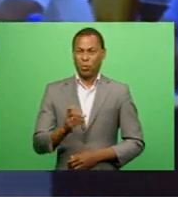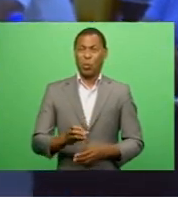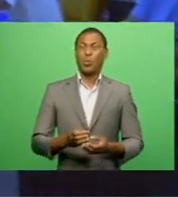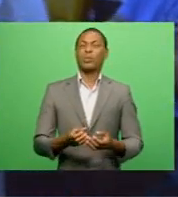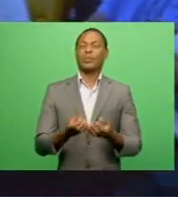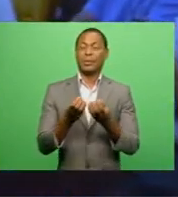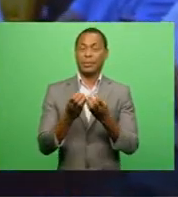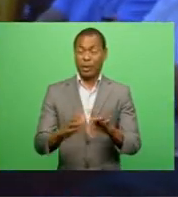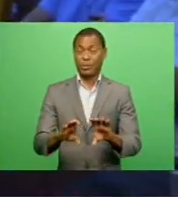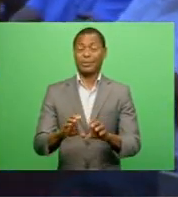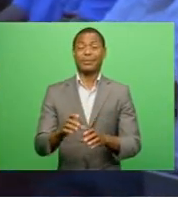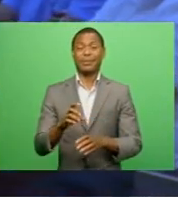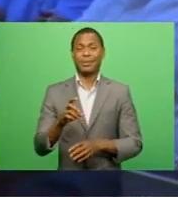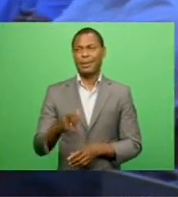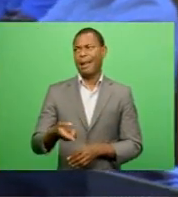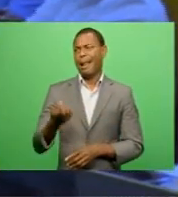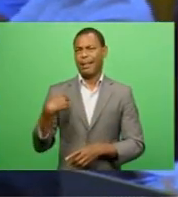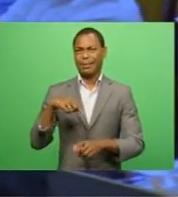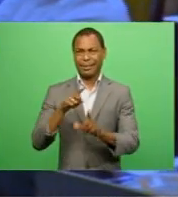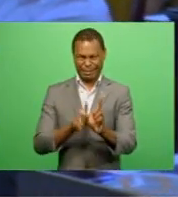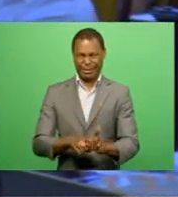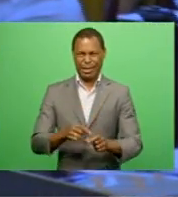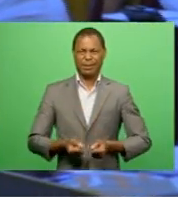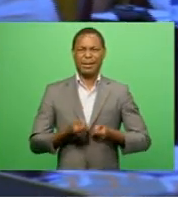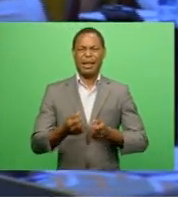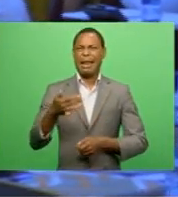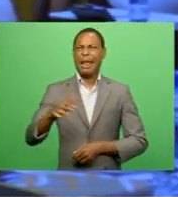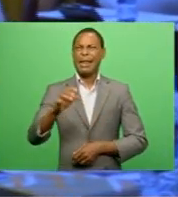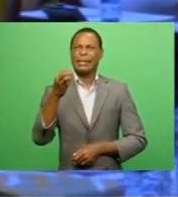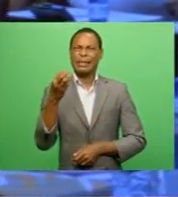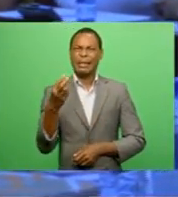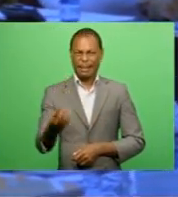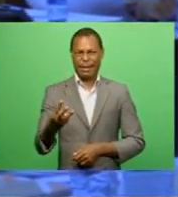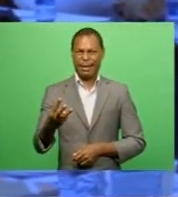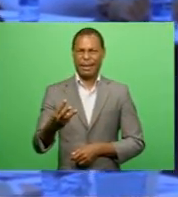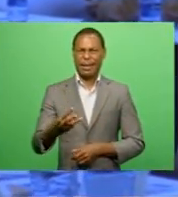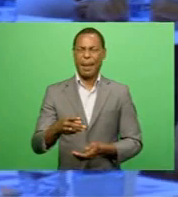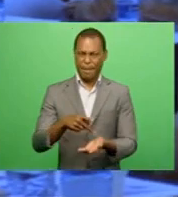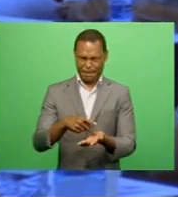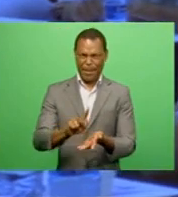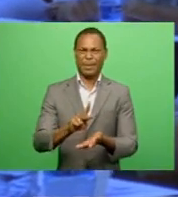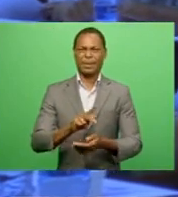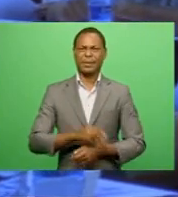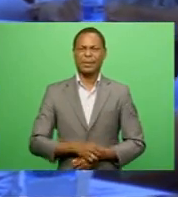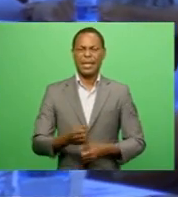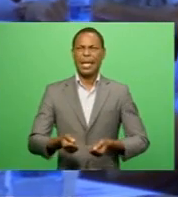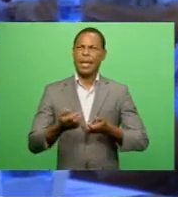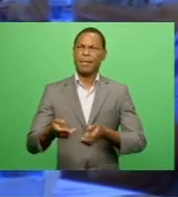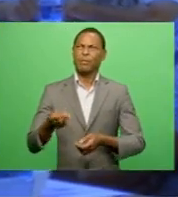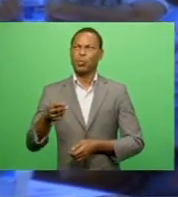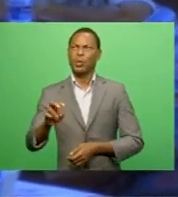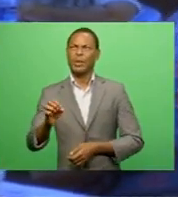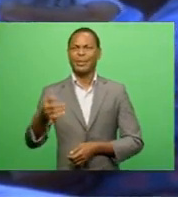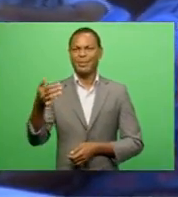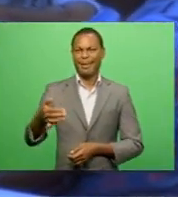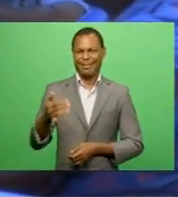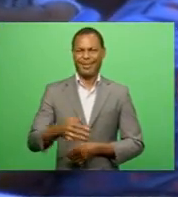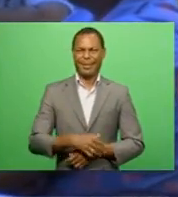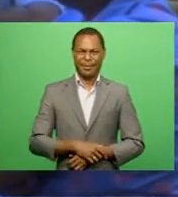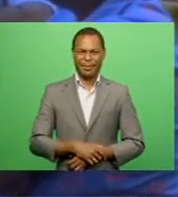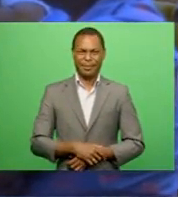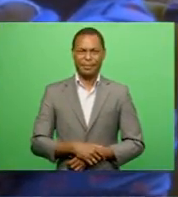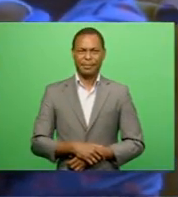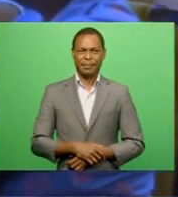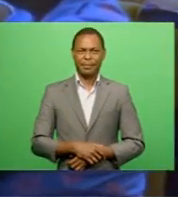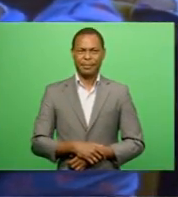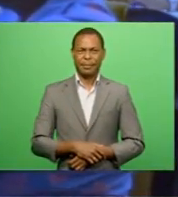issued 393 permits compared to 278 given out in 2019. It's vital